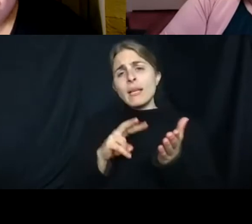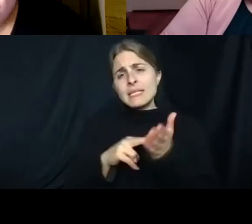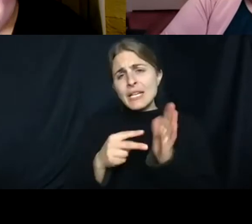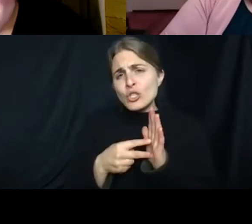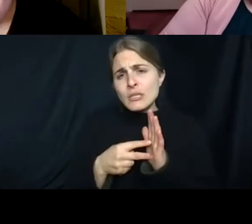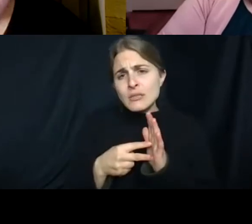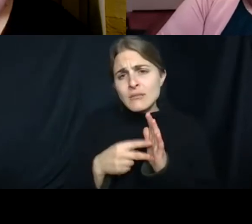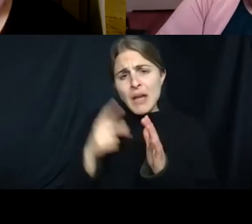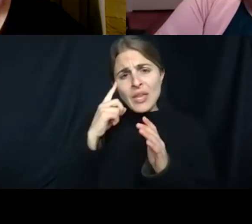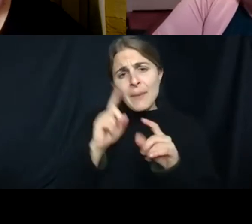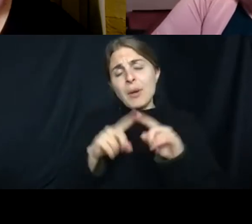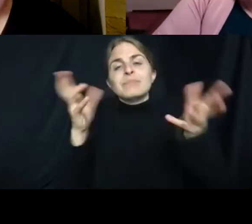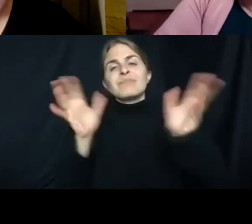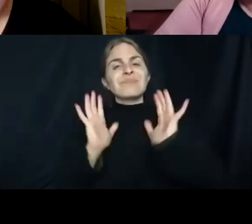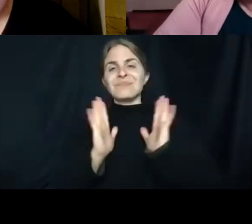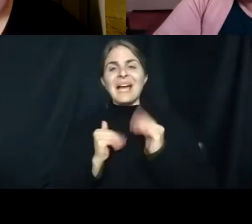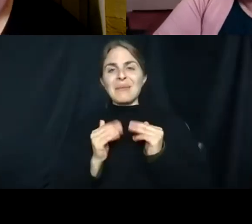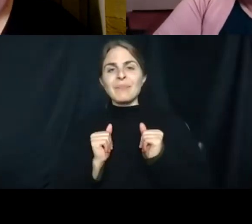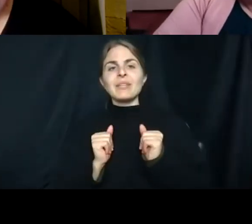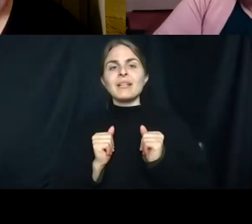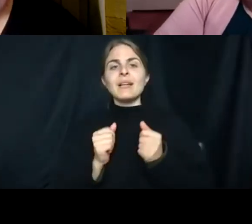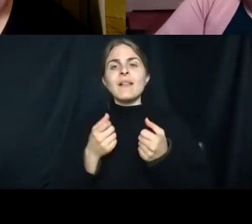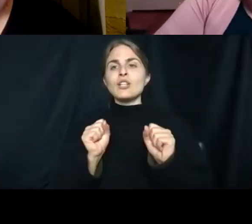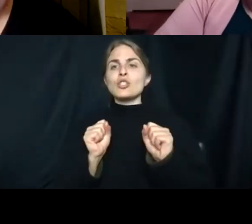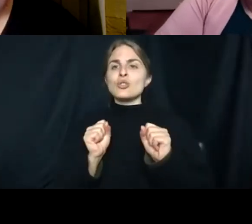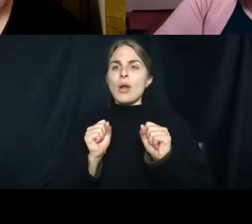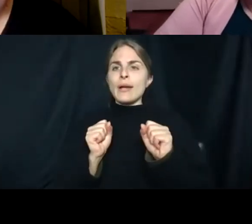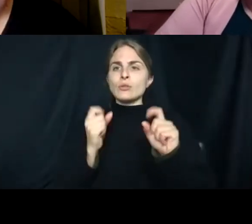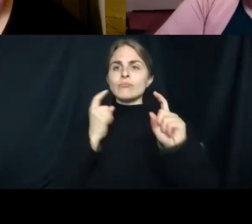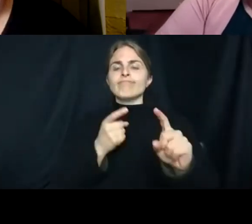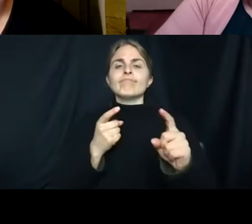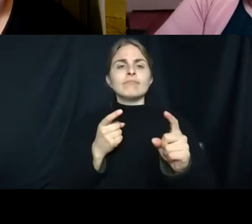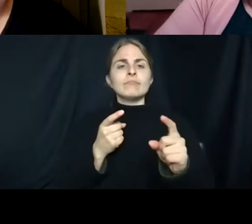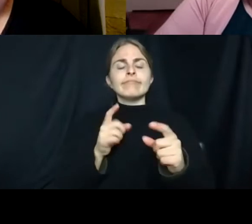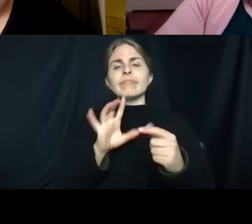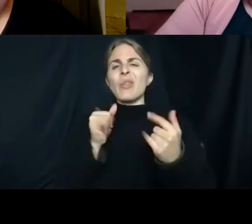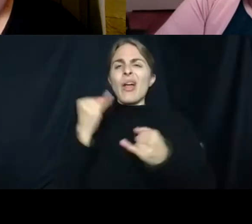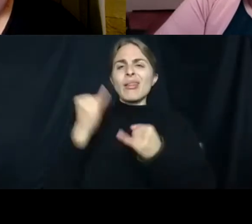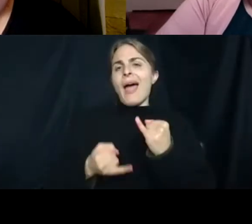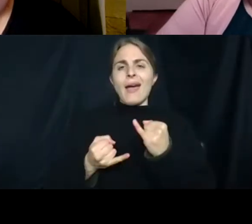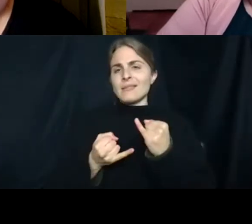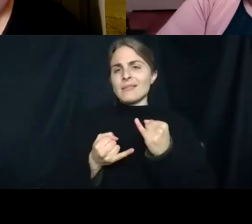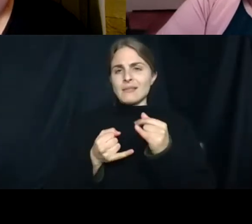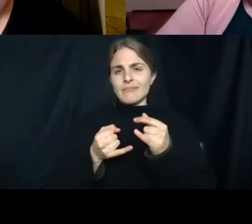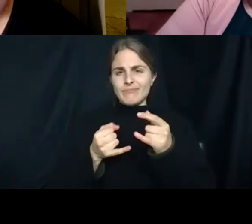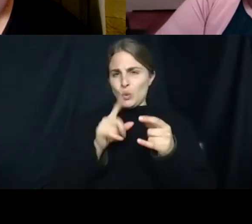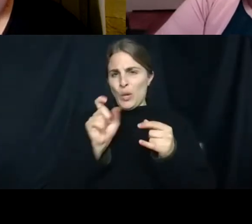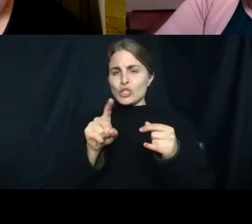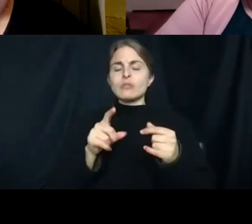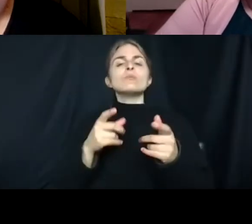Mm-hmm. Okay, so let's try to hit our last question, which is just to kind of explore a little more